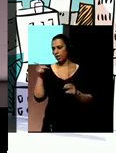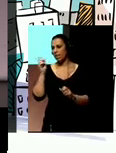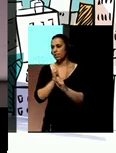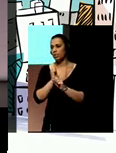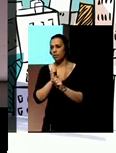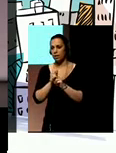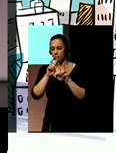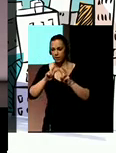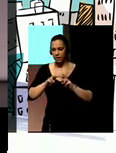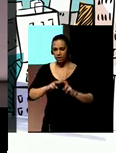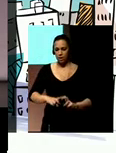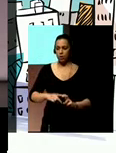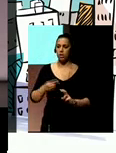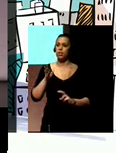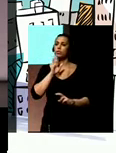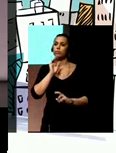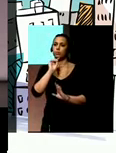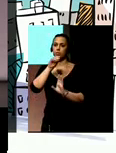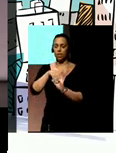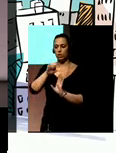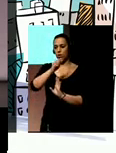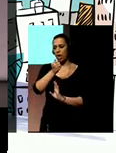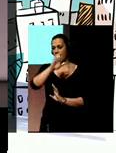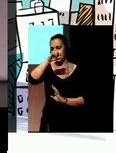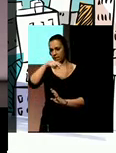environment. She works as researcher in